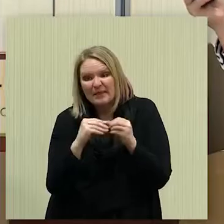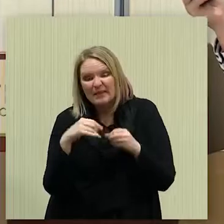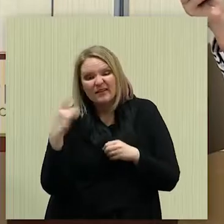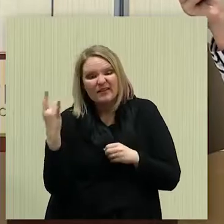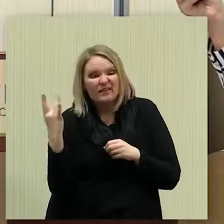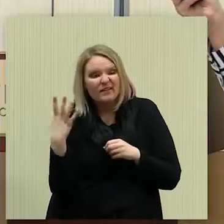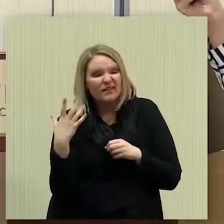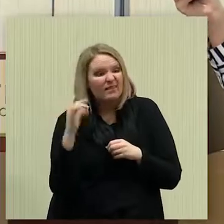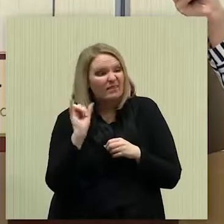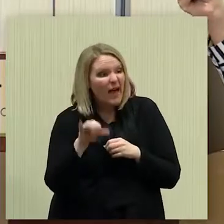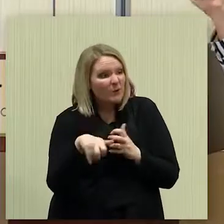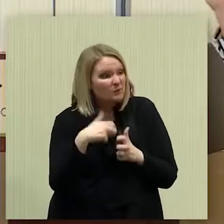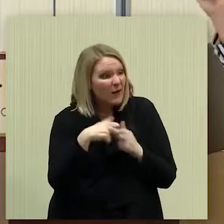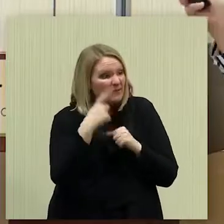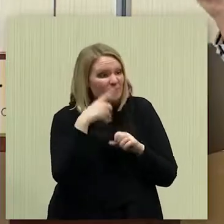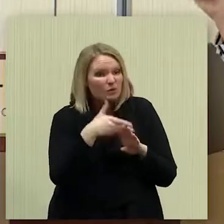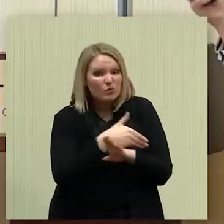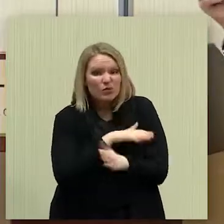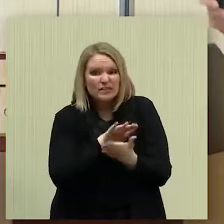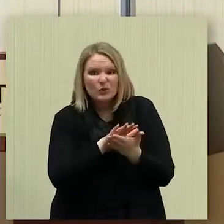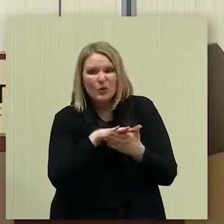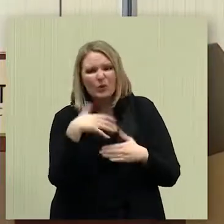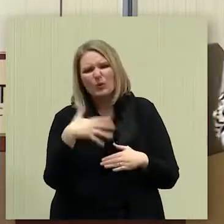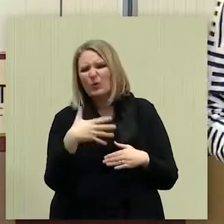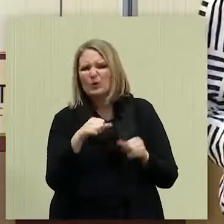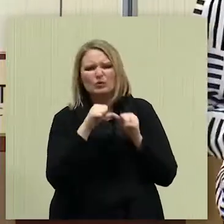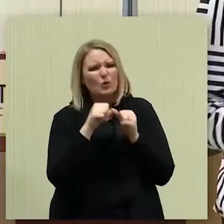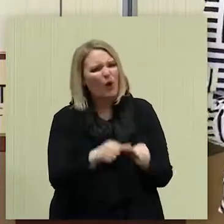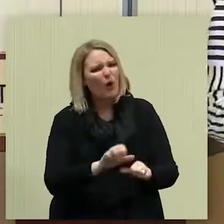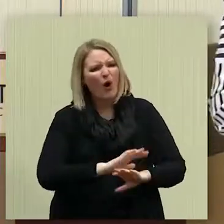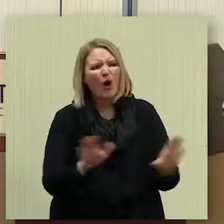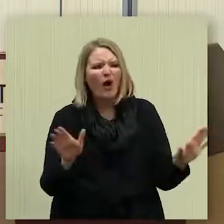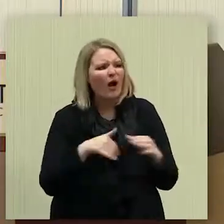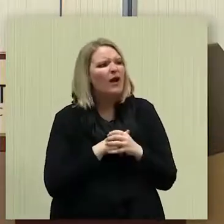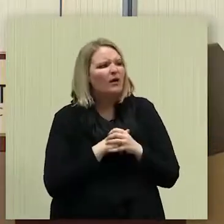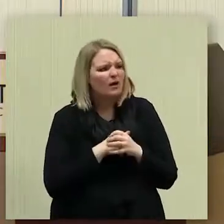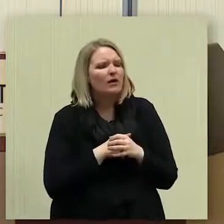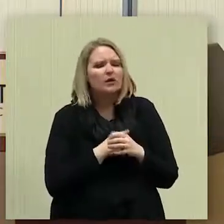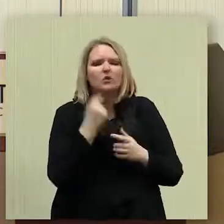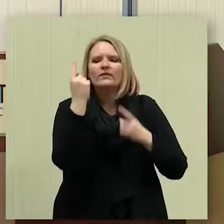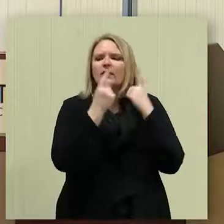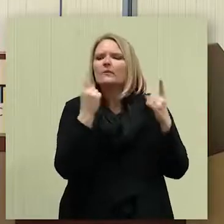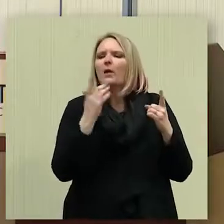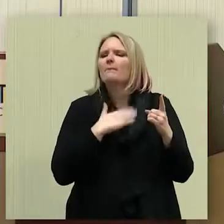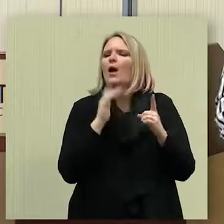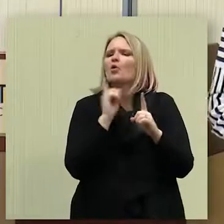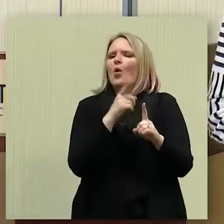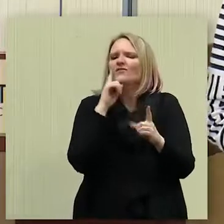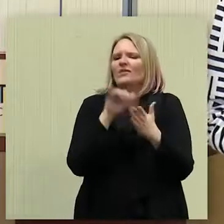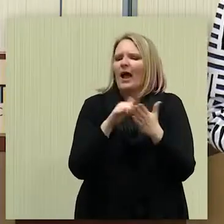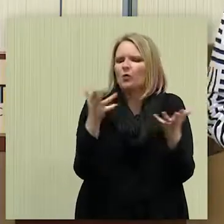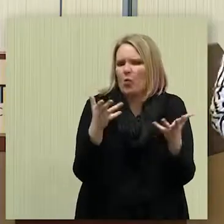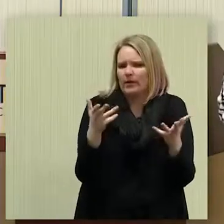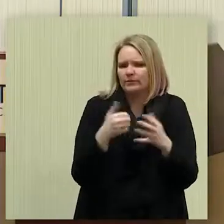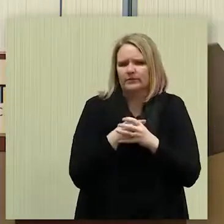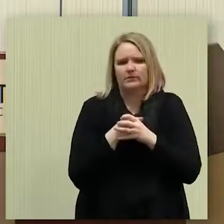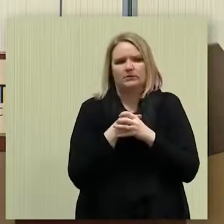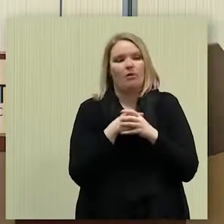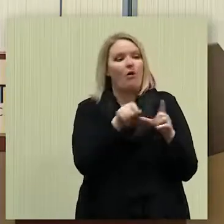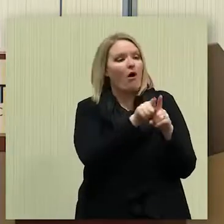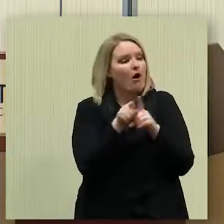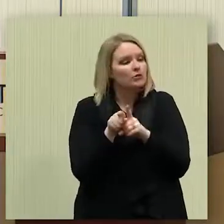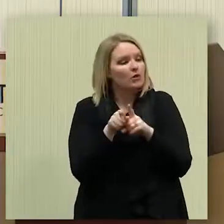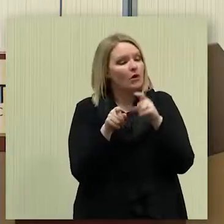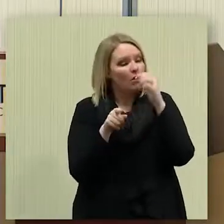itself was problematic for preschoolers, way too long. So thinking about what you're trying to accomplish, what your purpose is, but